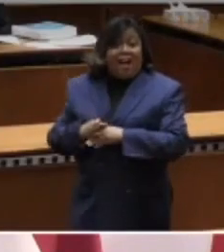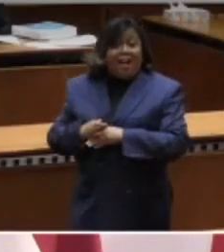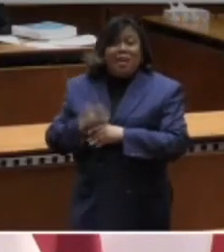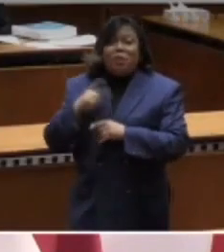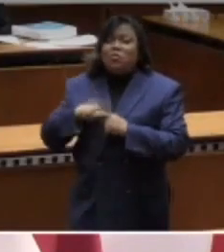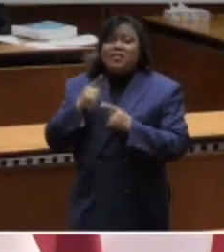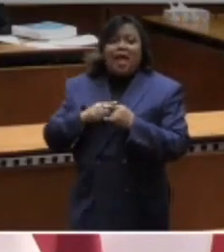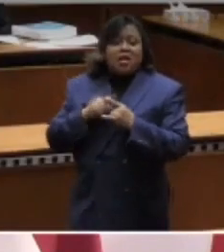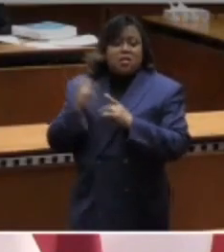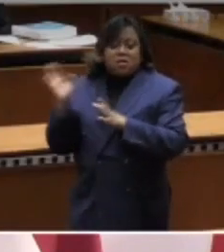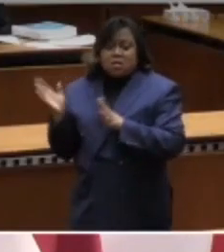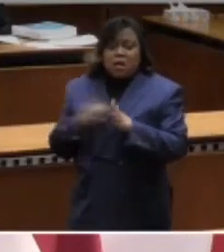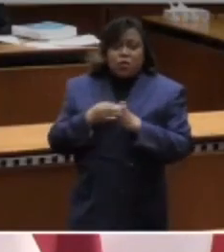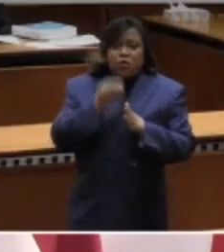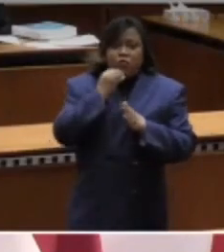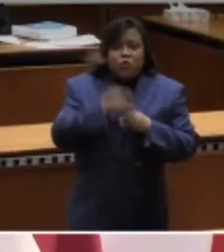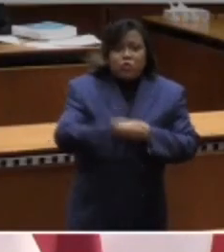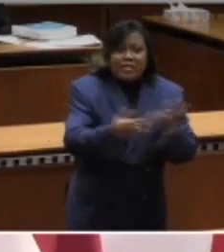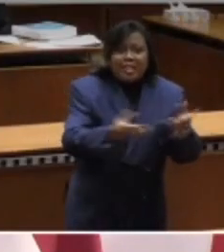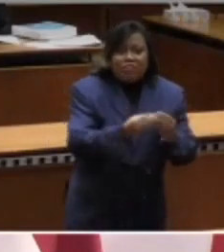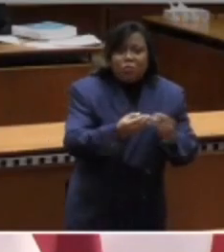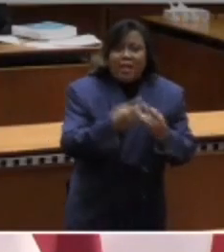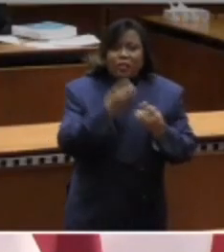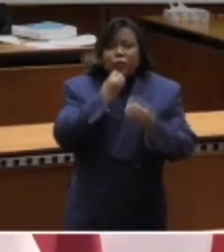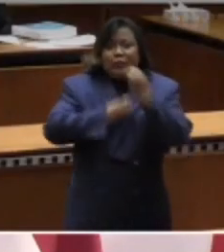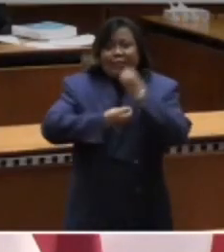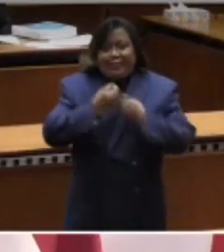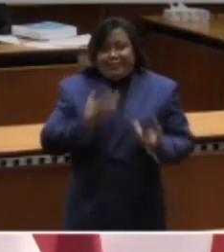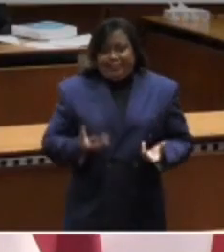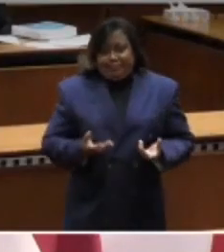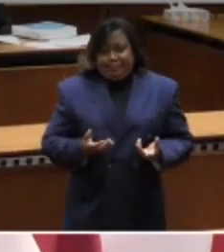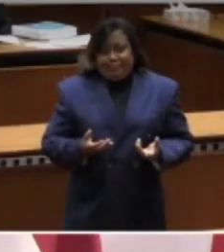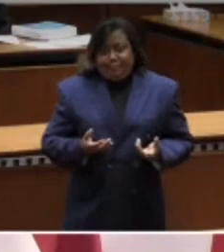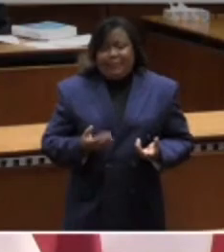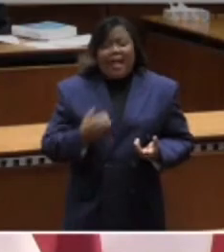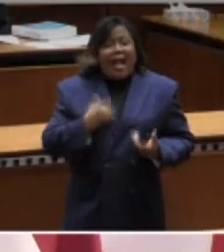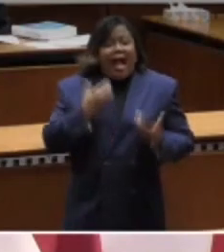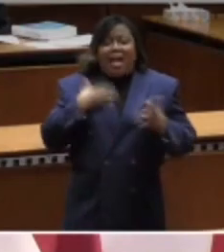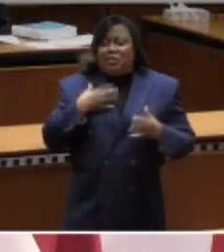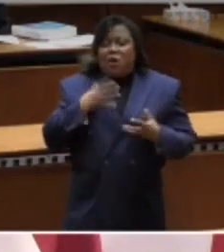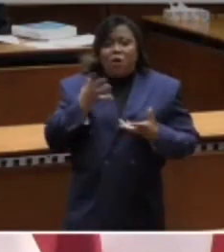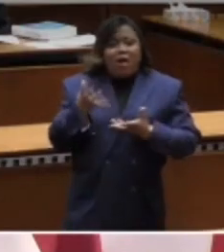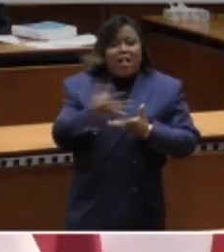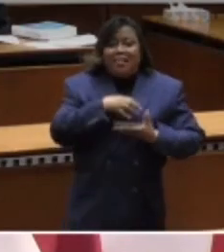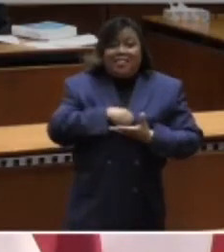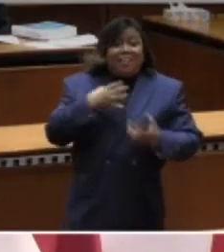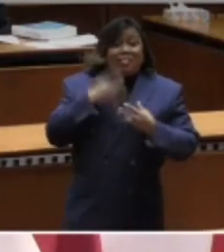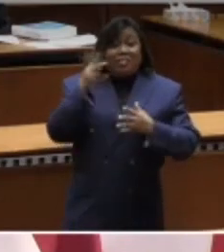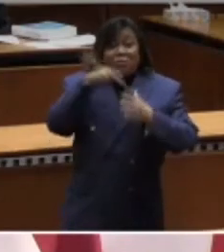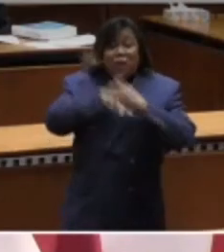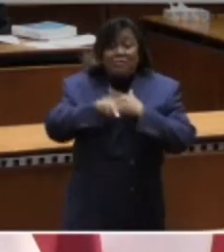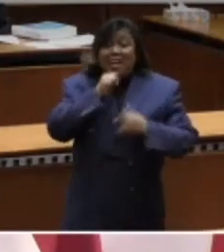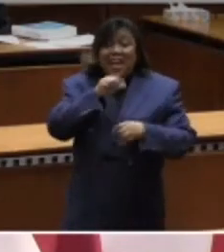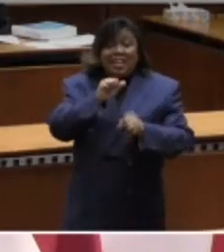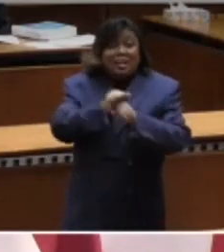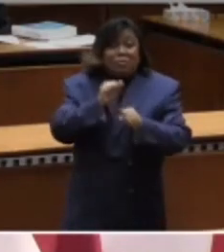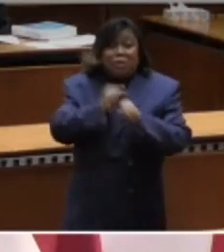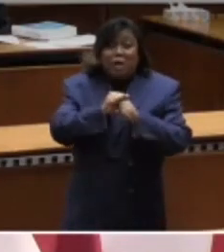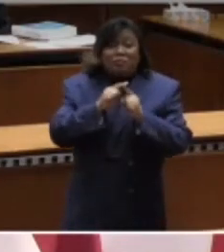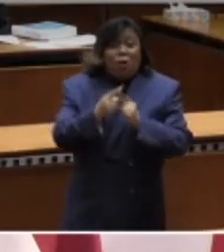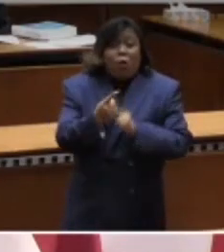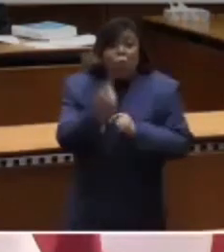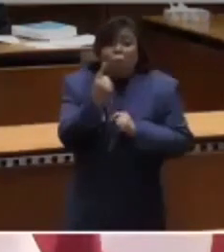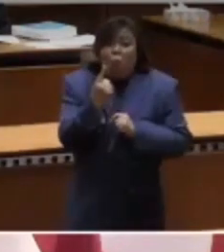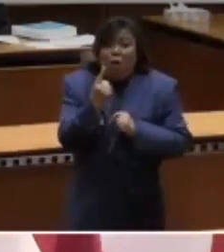and we had to resort to food giveaways to eat. I do not relish the prospect of unemployment for